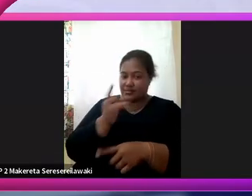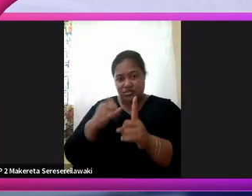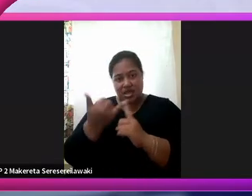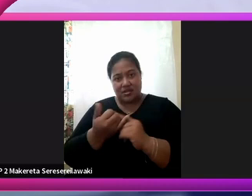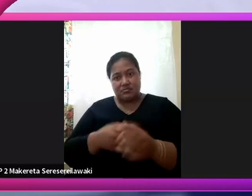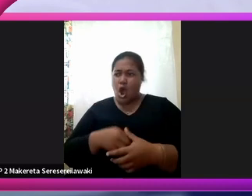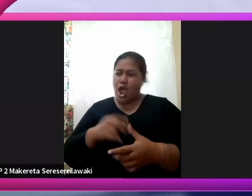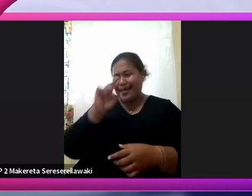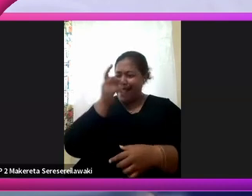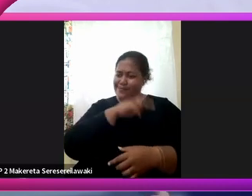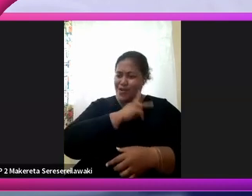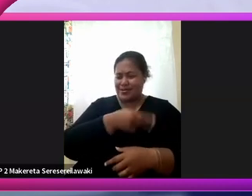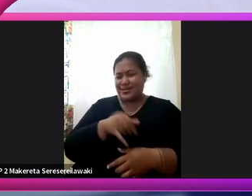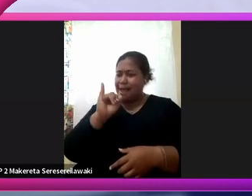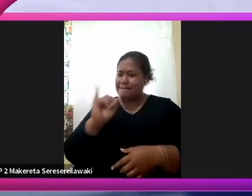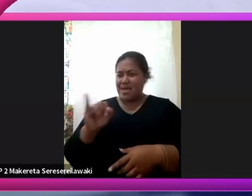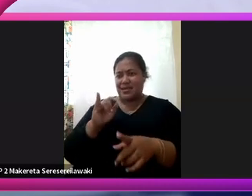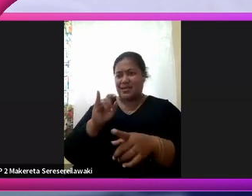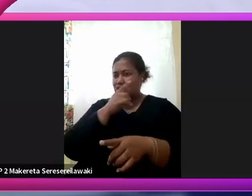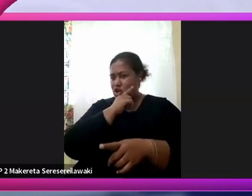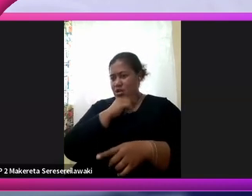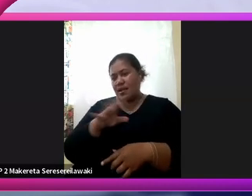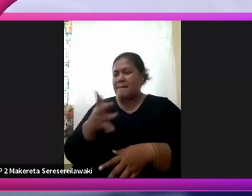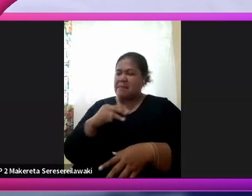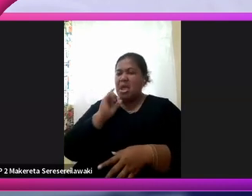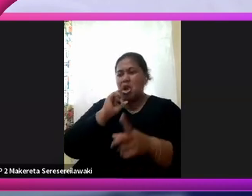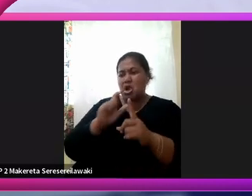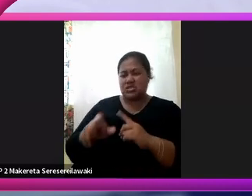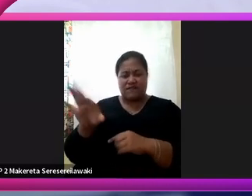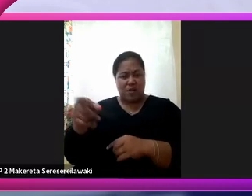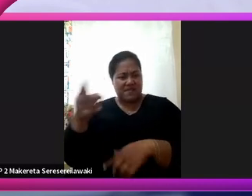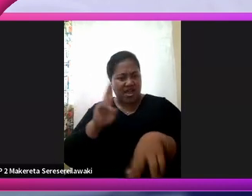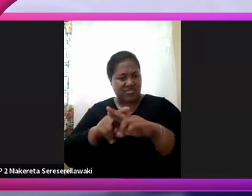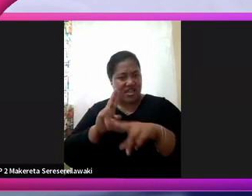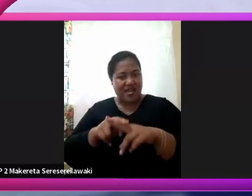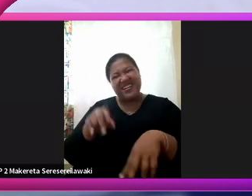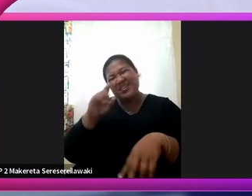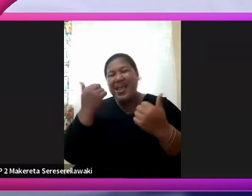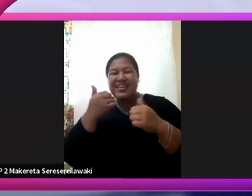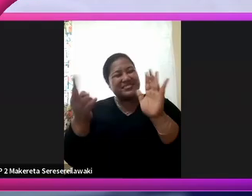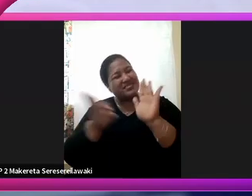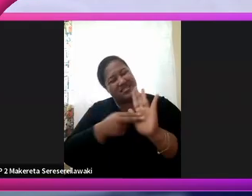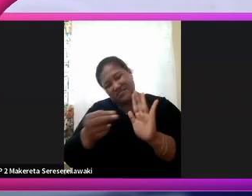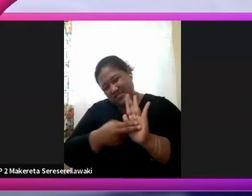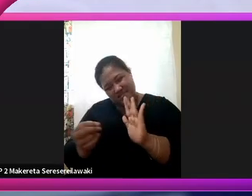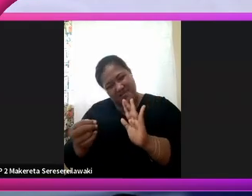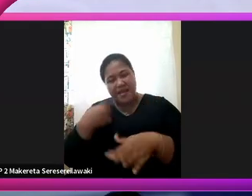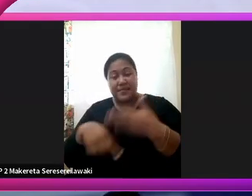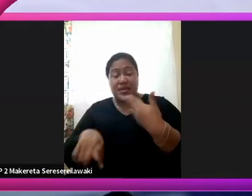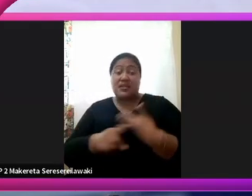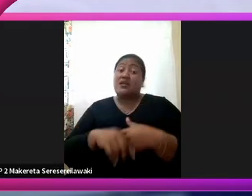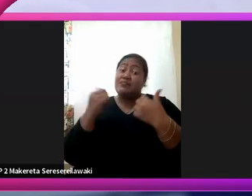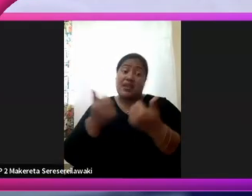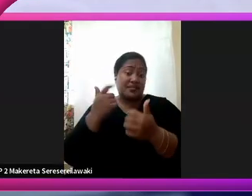bad girl, she must be getting cursed from her father. All of this, so it's stigma. So a lot of time, a lot of cover